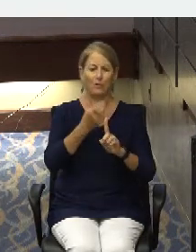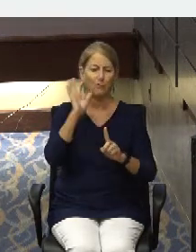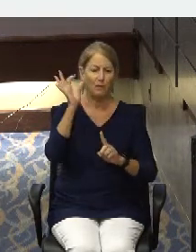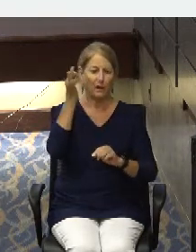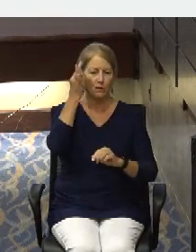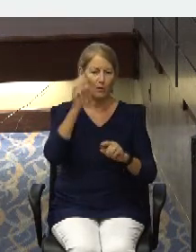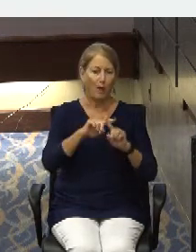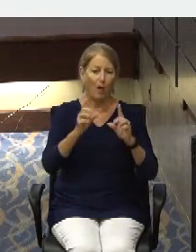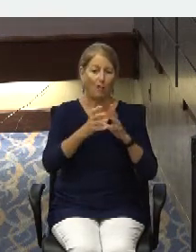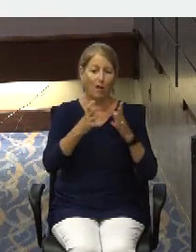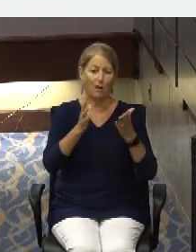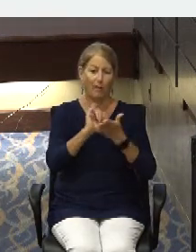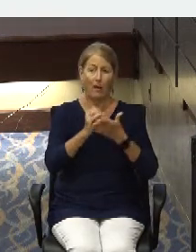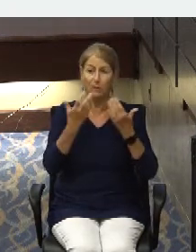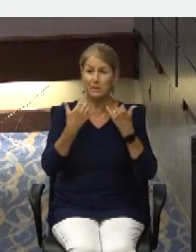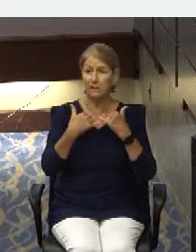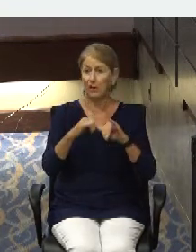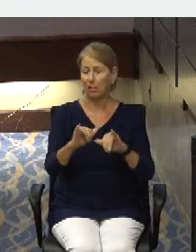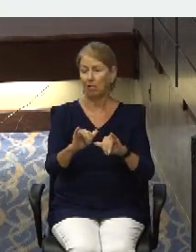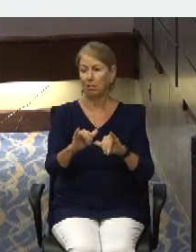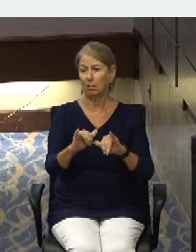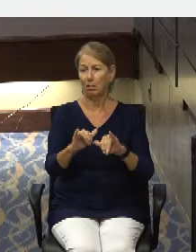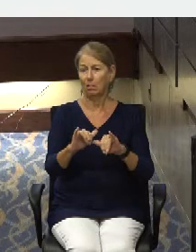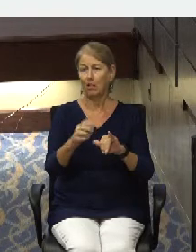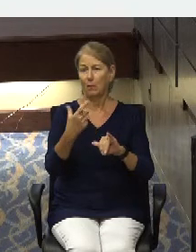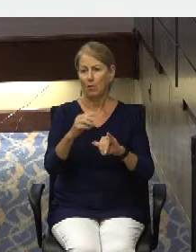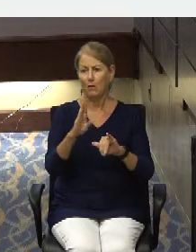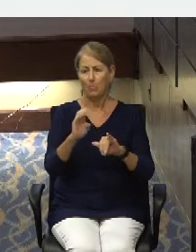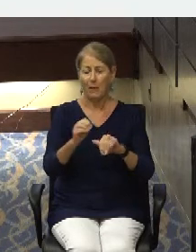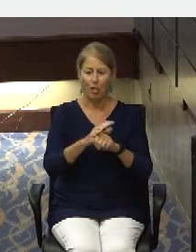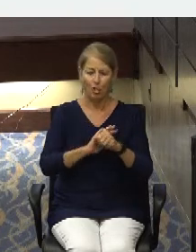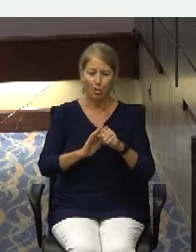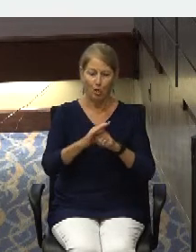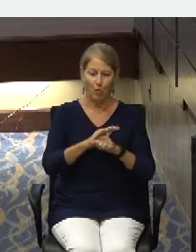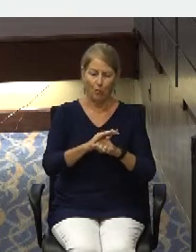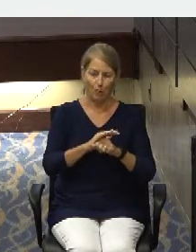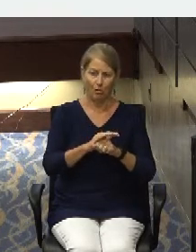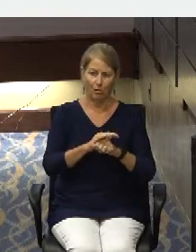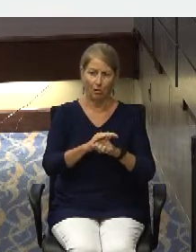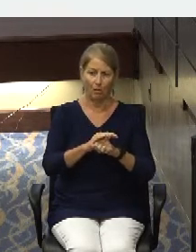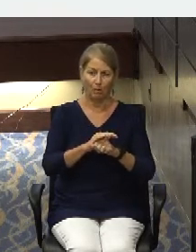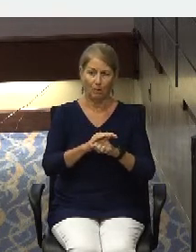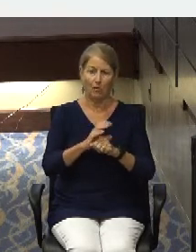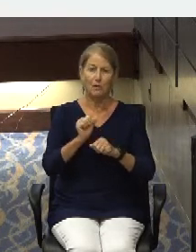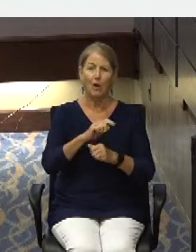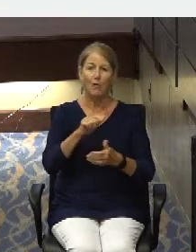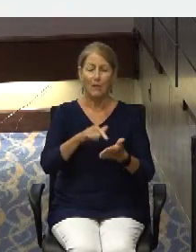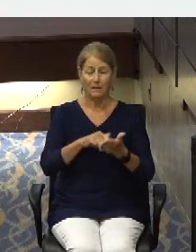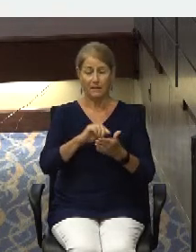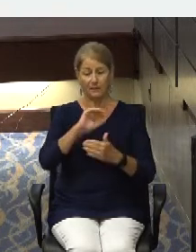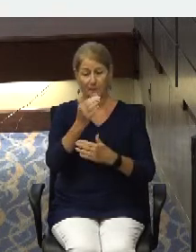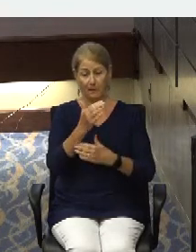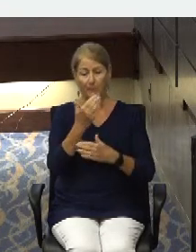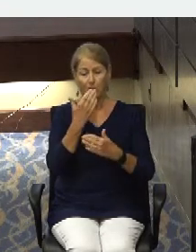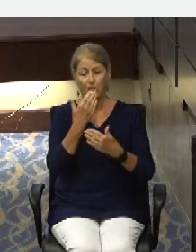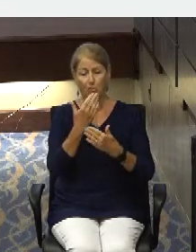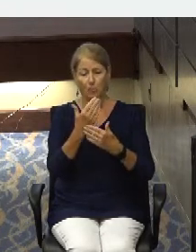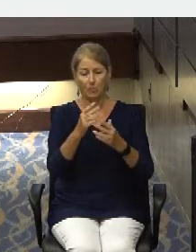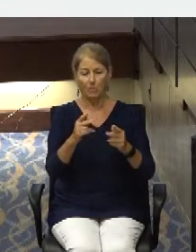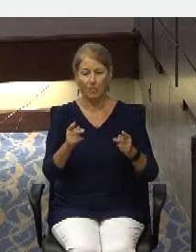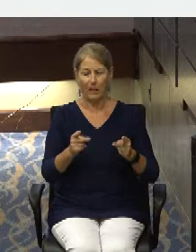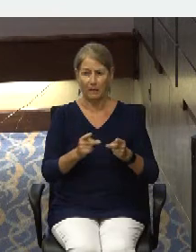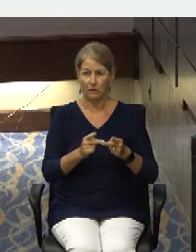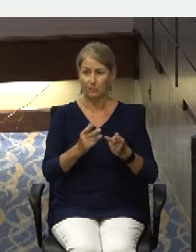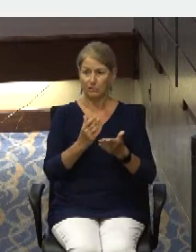of it was still going to be local in nature. So this seems to me a good place to land,